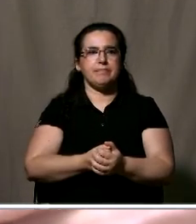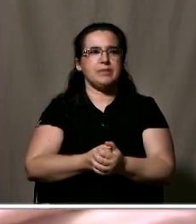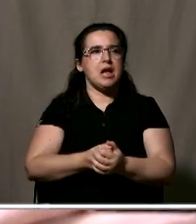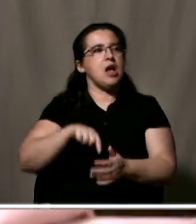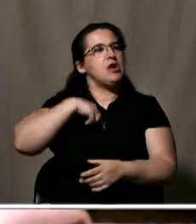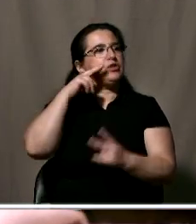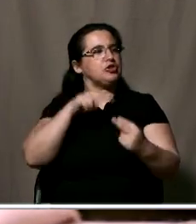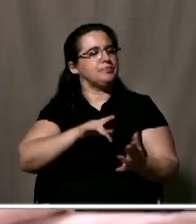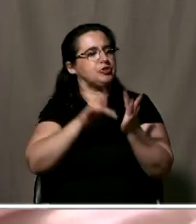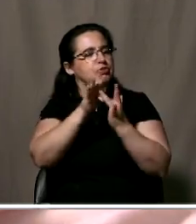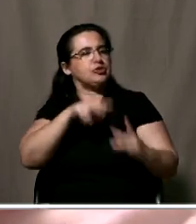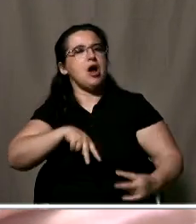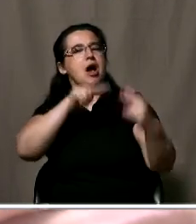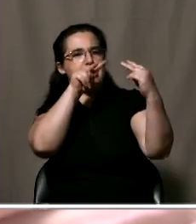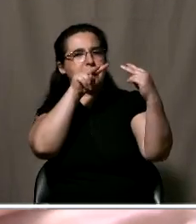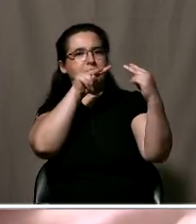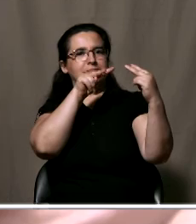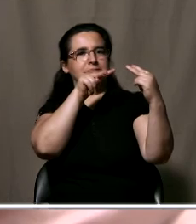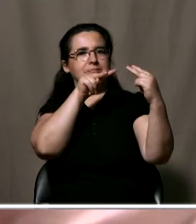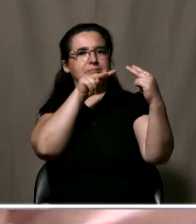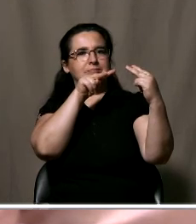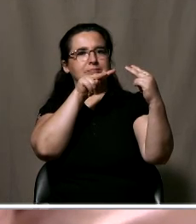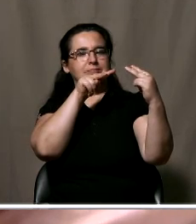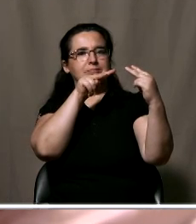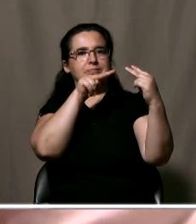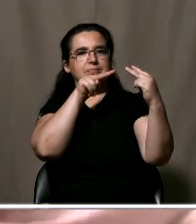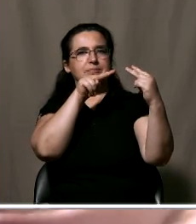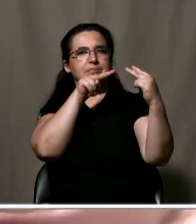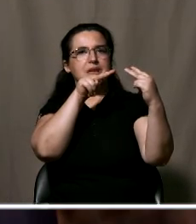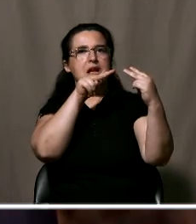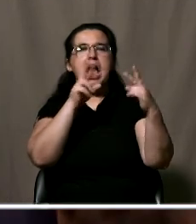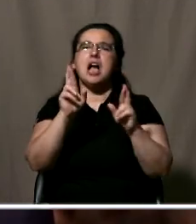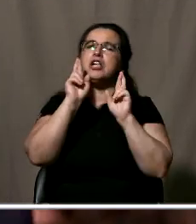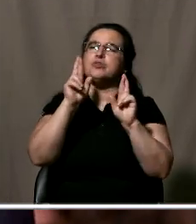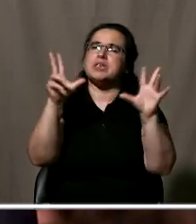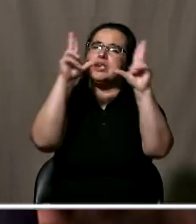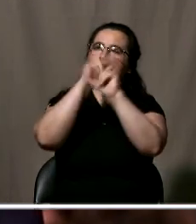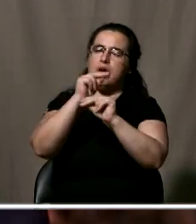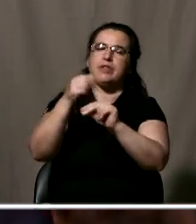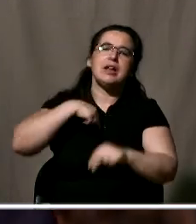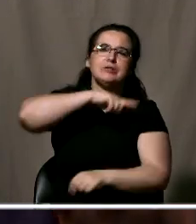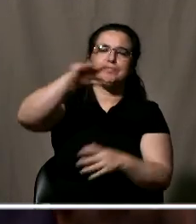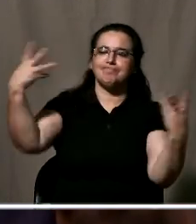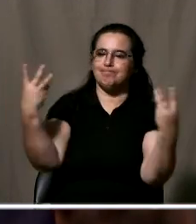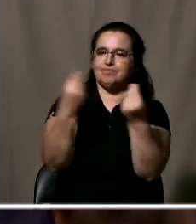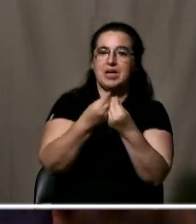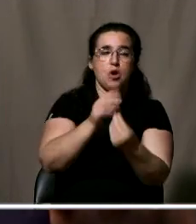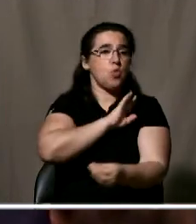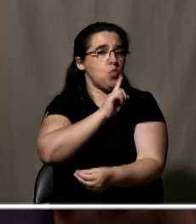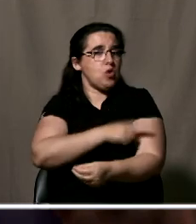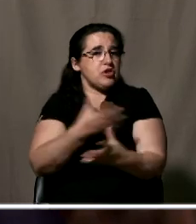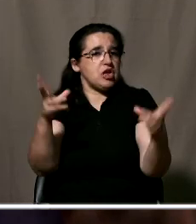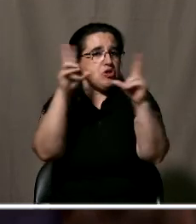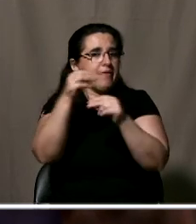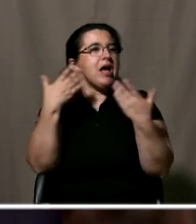Jesus. Olhamos para Jesus. New hope is ours. A nova esperança está connosco. New courage is ours. Podemos ter nova coragem. New